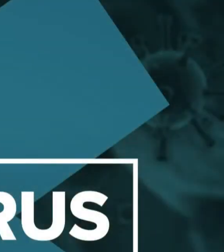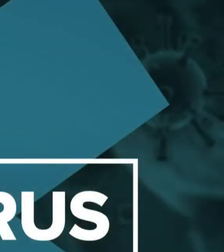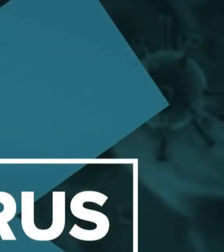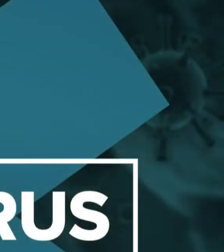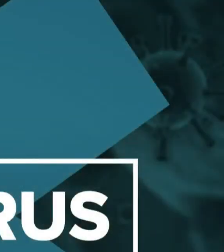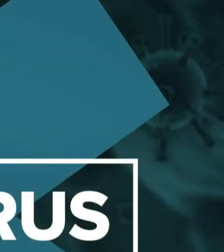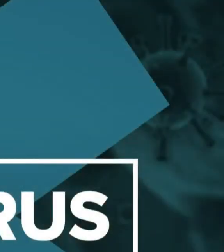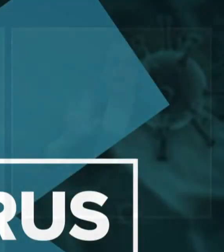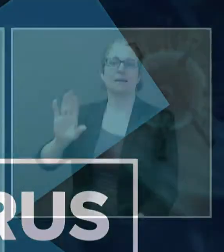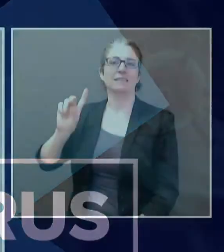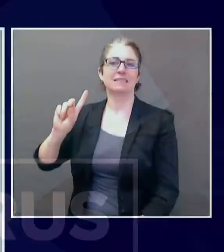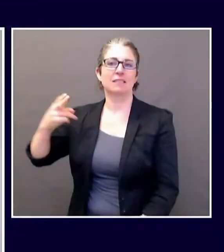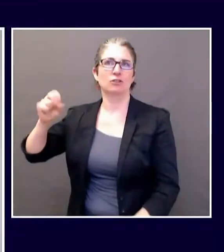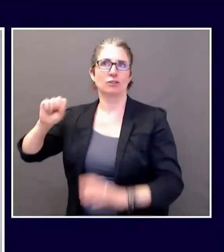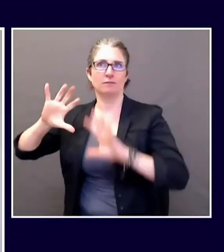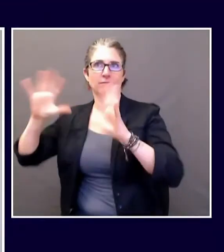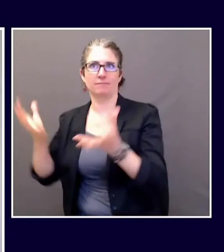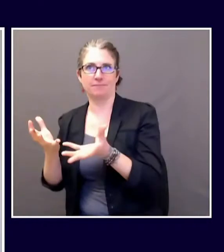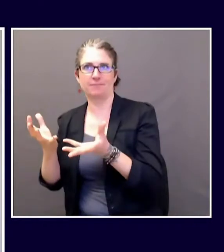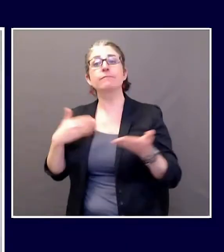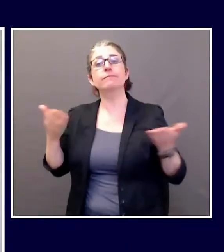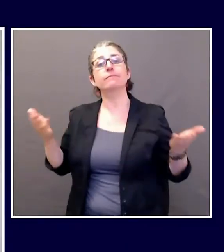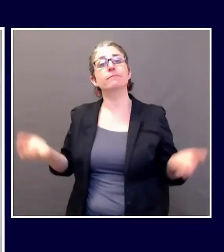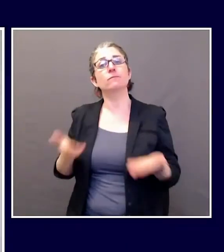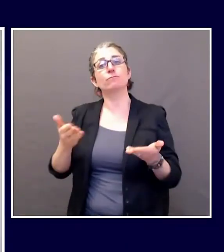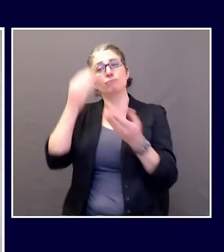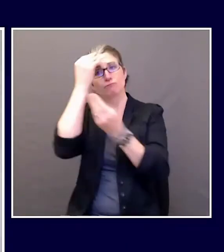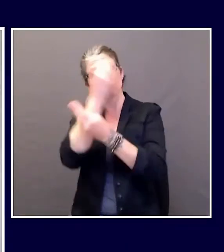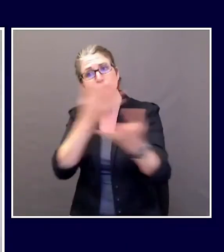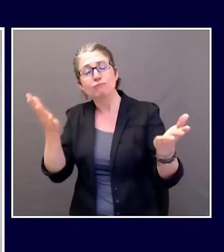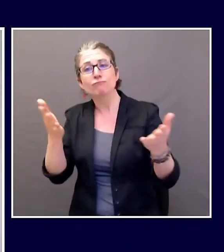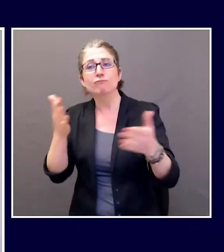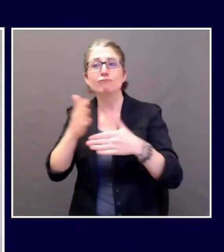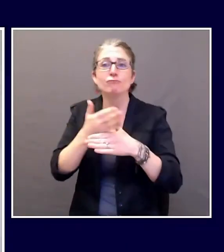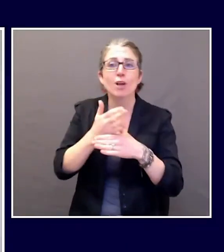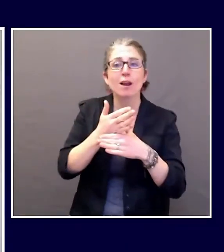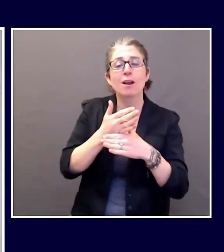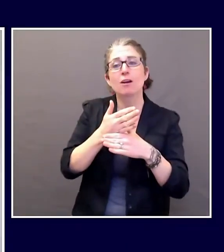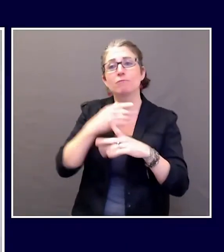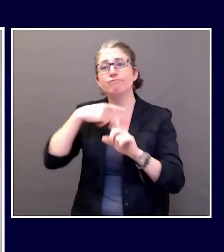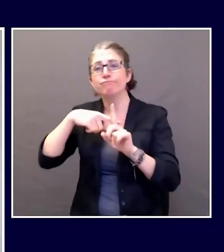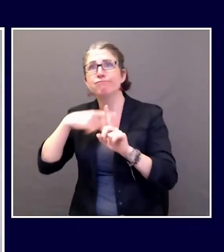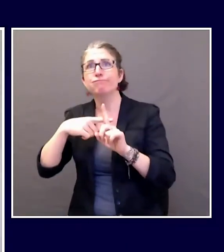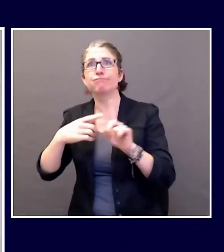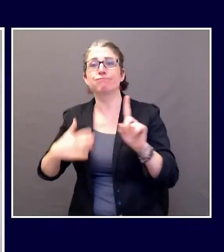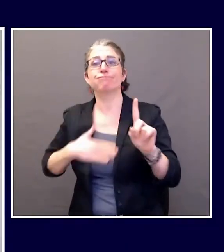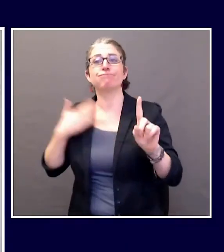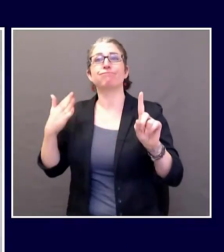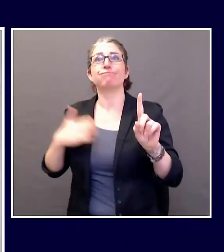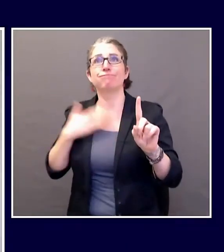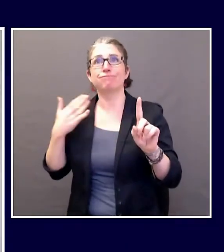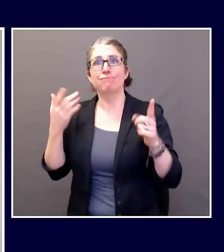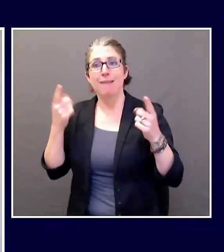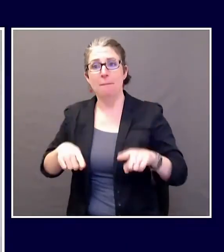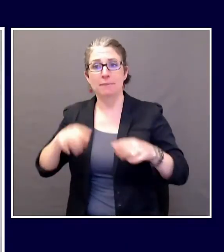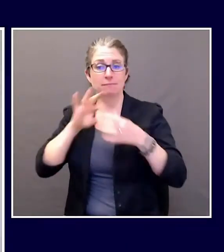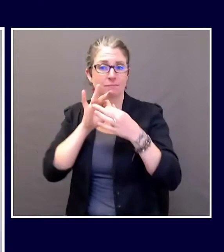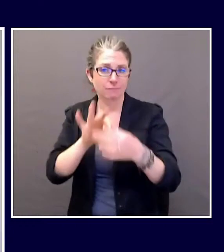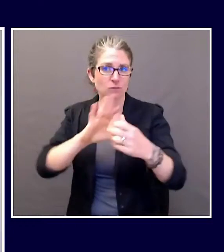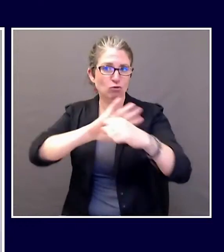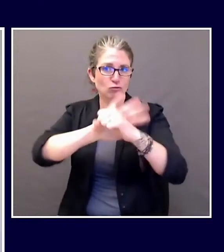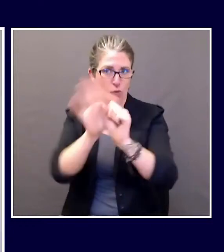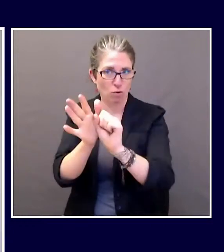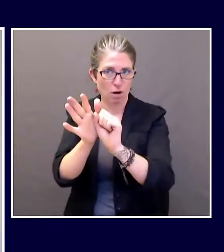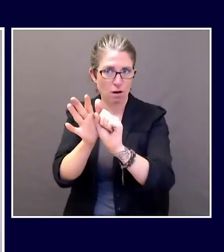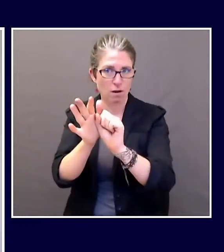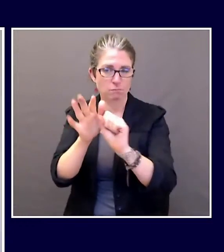Commissioner Wambrew and I are pleased to be able to join you all this to provide an update on where we stand with respect to COVID-19 for the